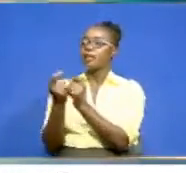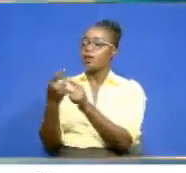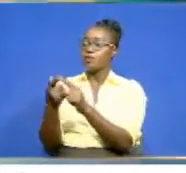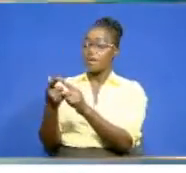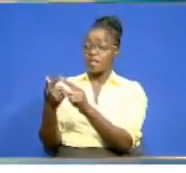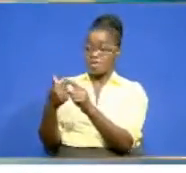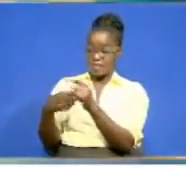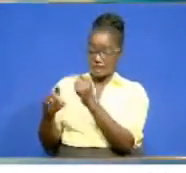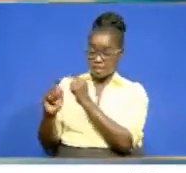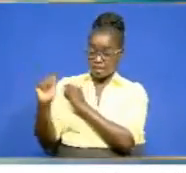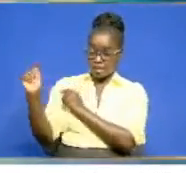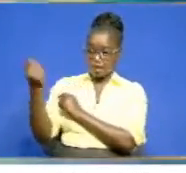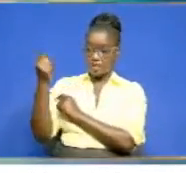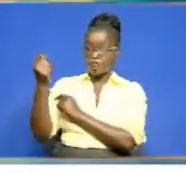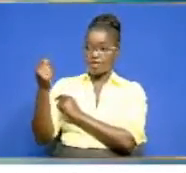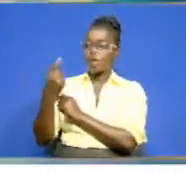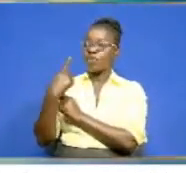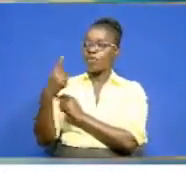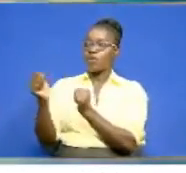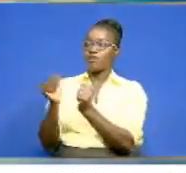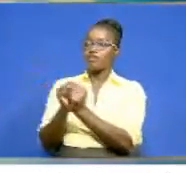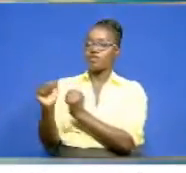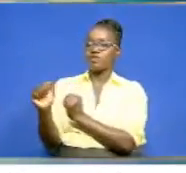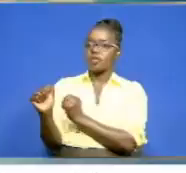considering the rankings,